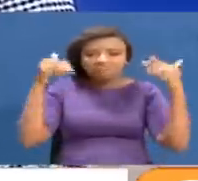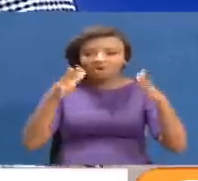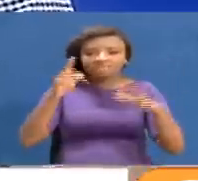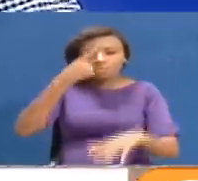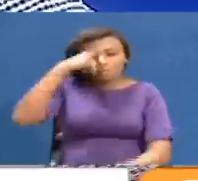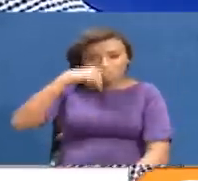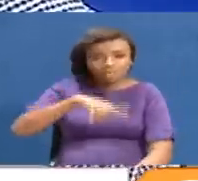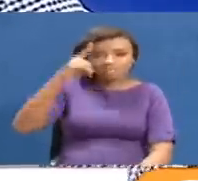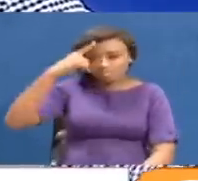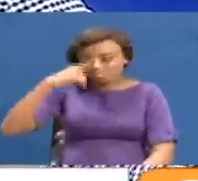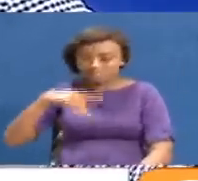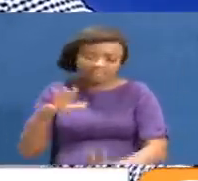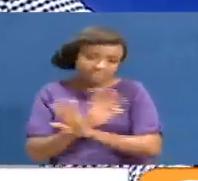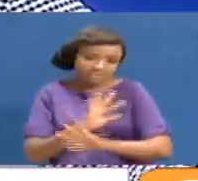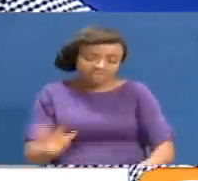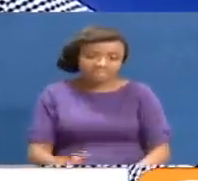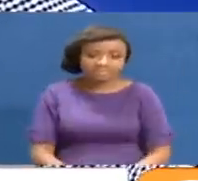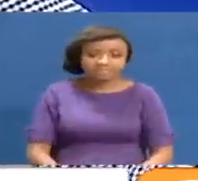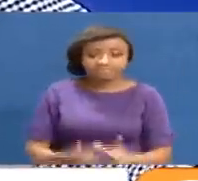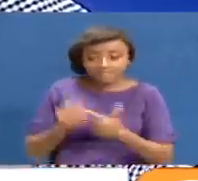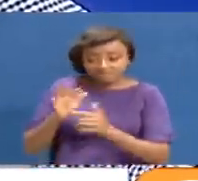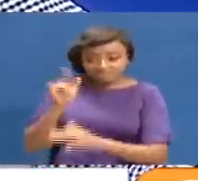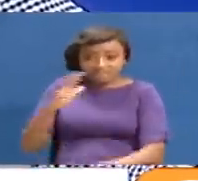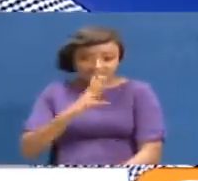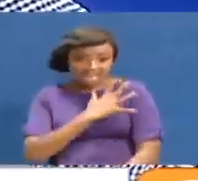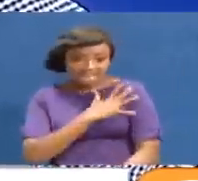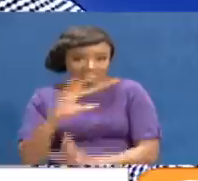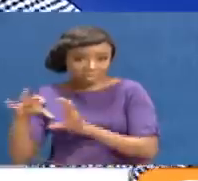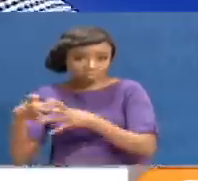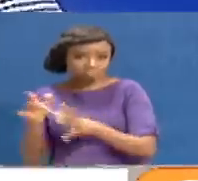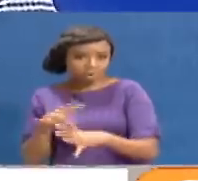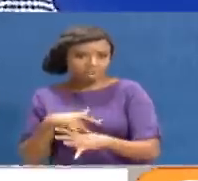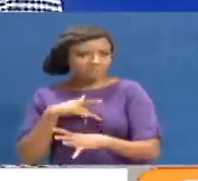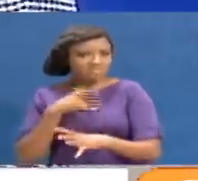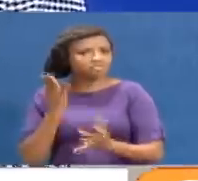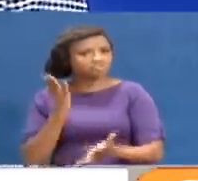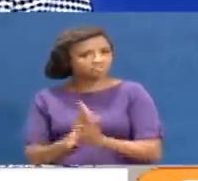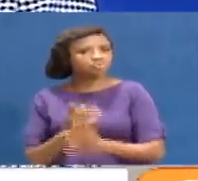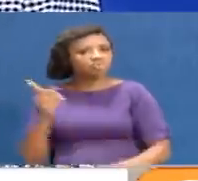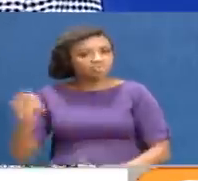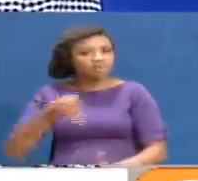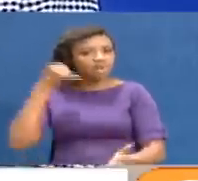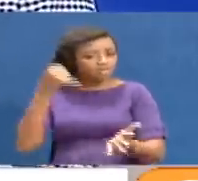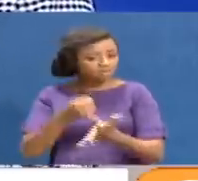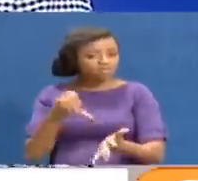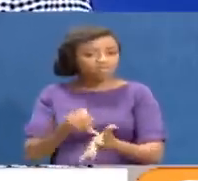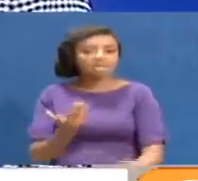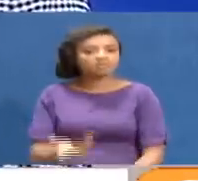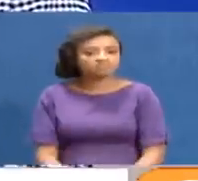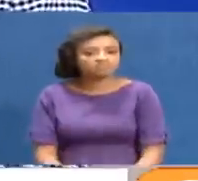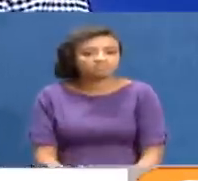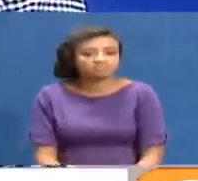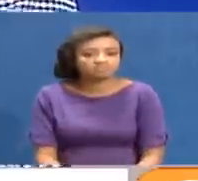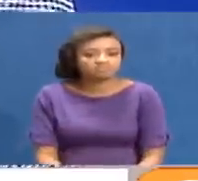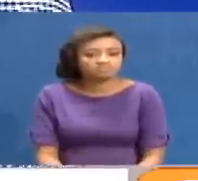policy. And the NASA Brigade would feel they are playing an integral part in